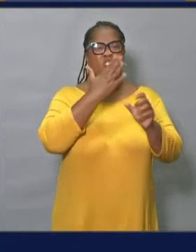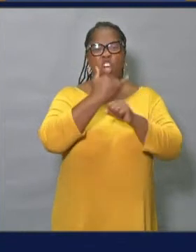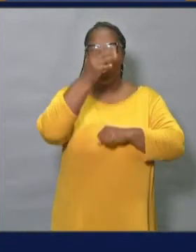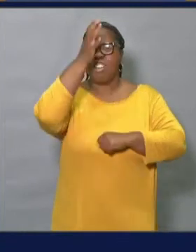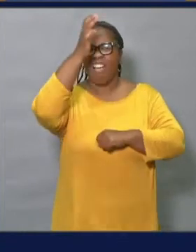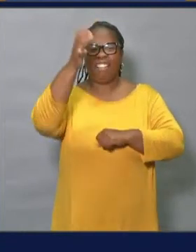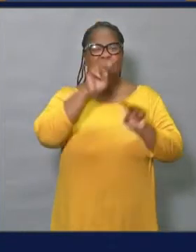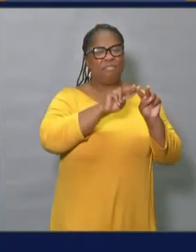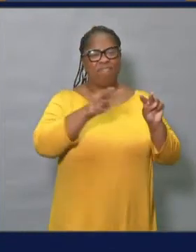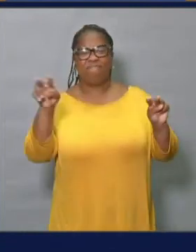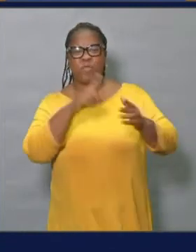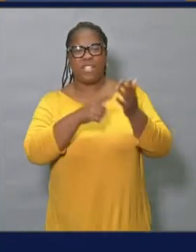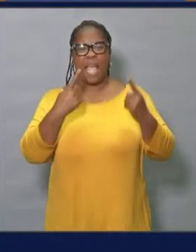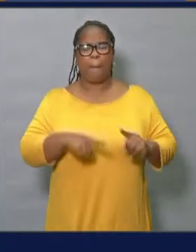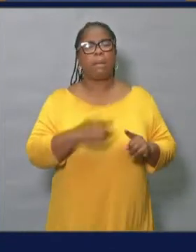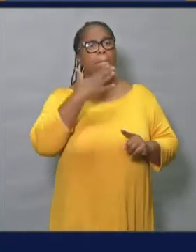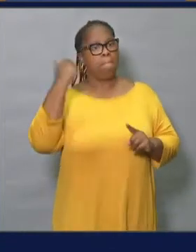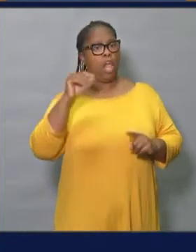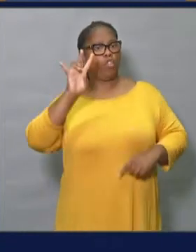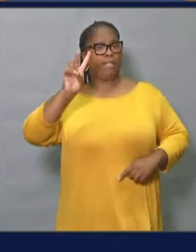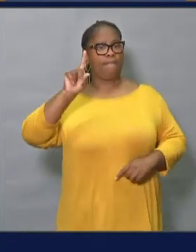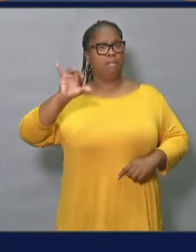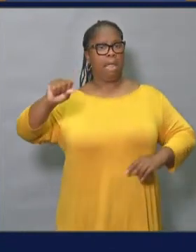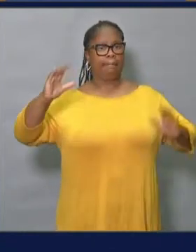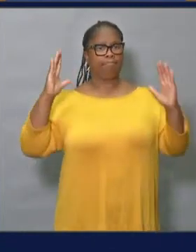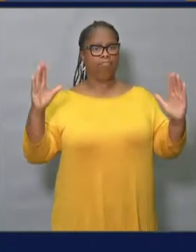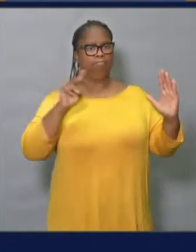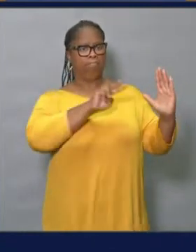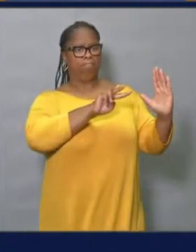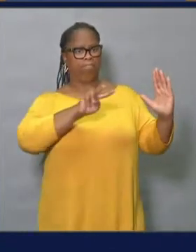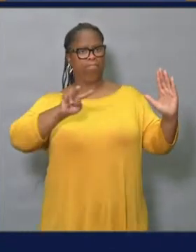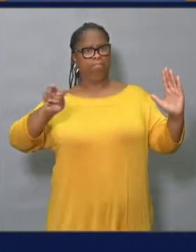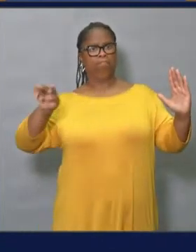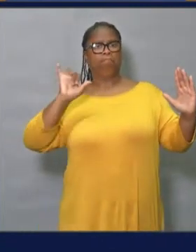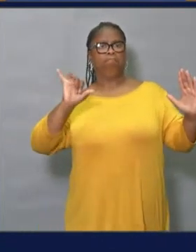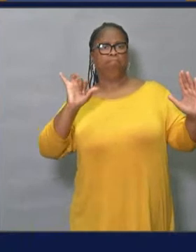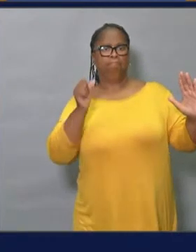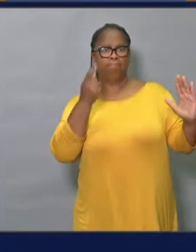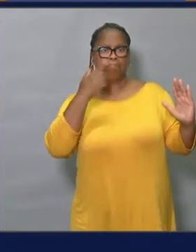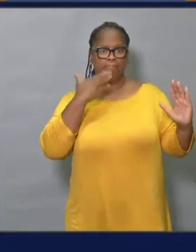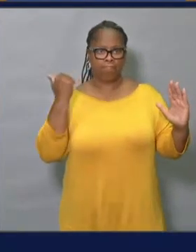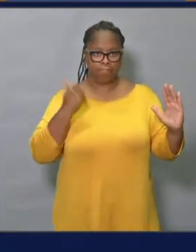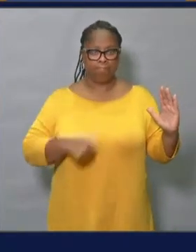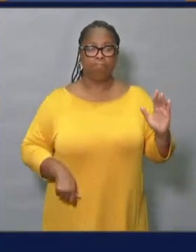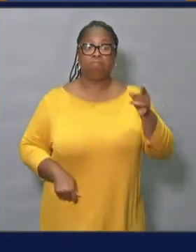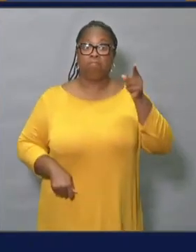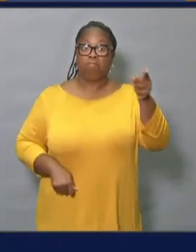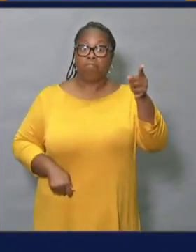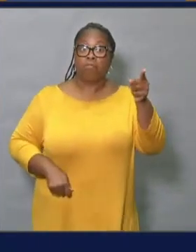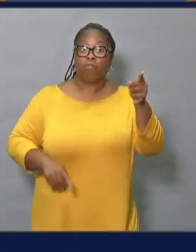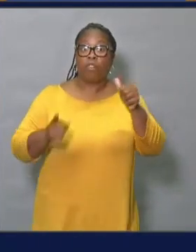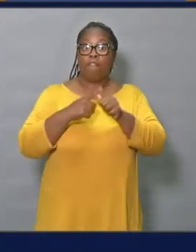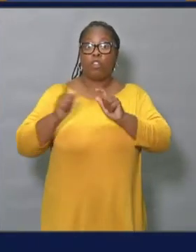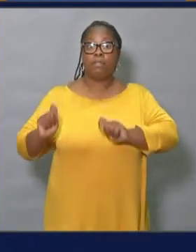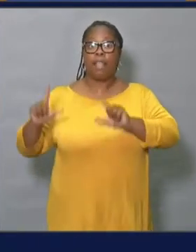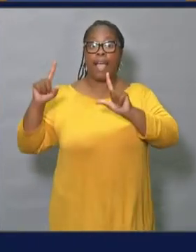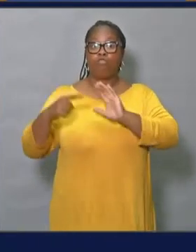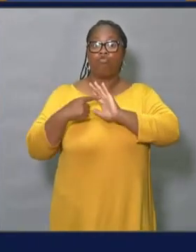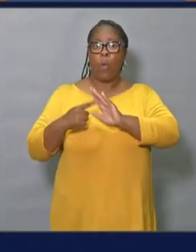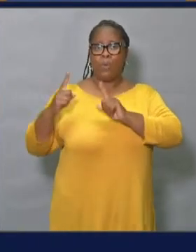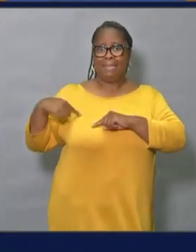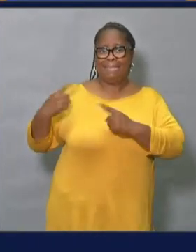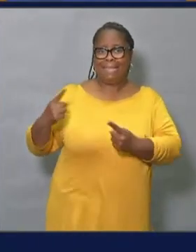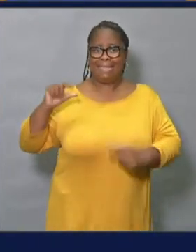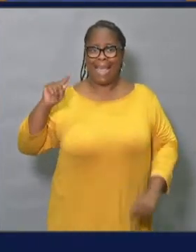case, of our trends among people who have passed away. This first slide shows the average daily deaths since April